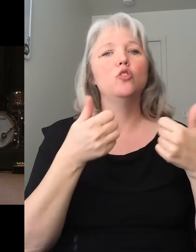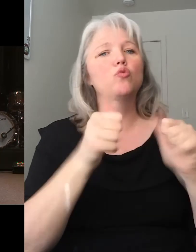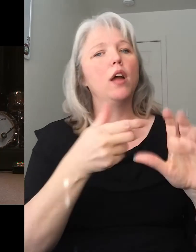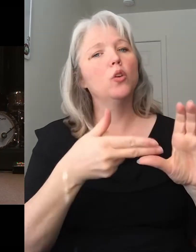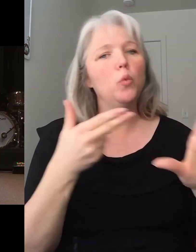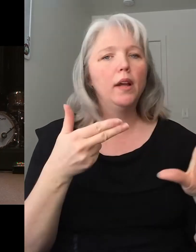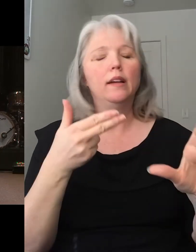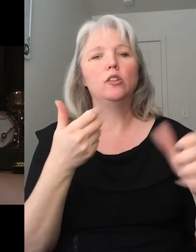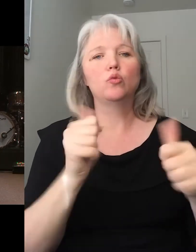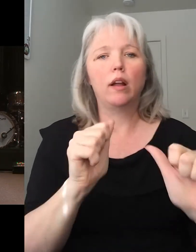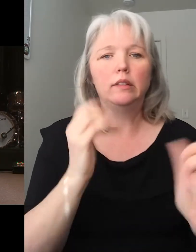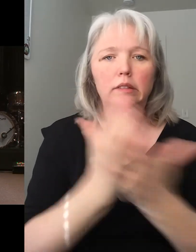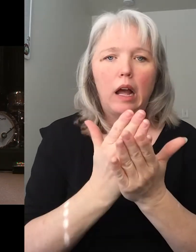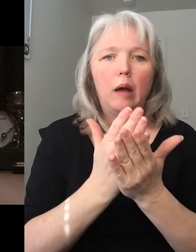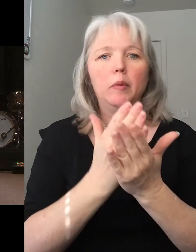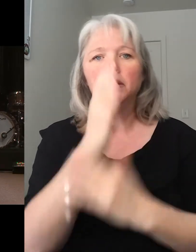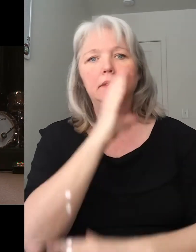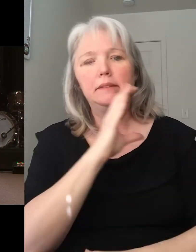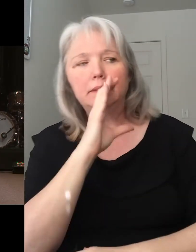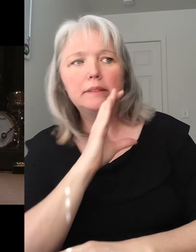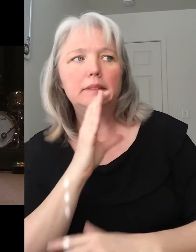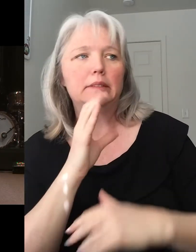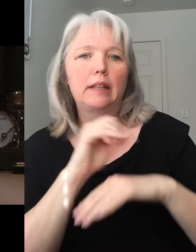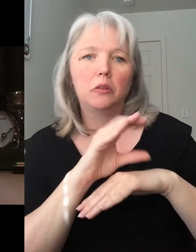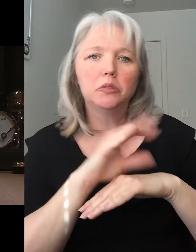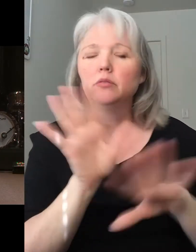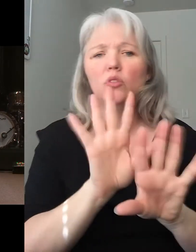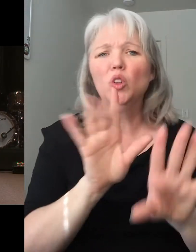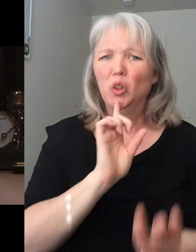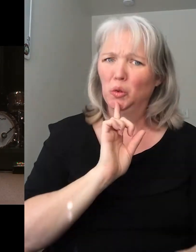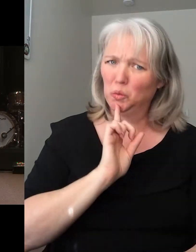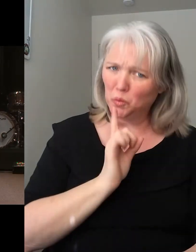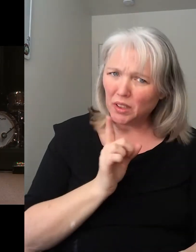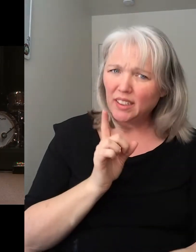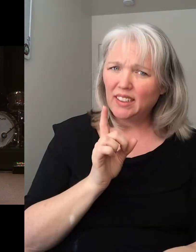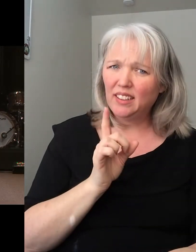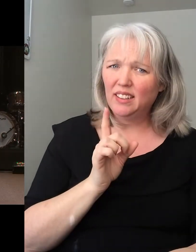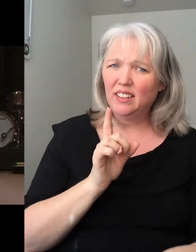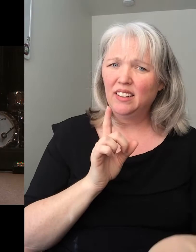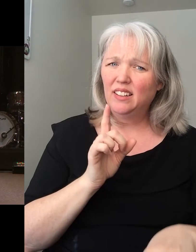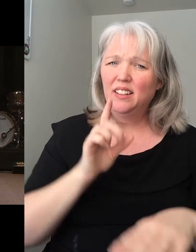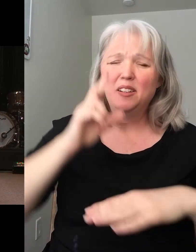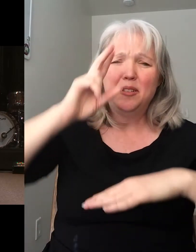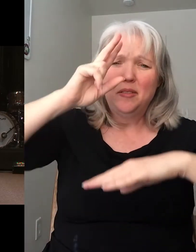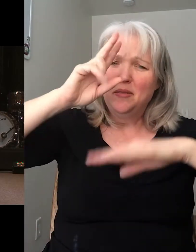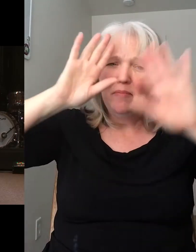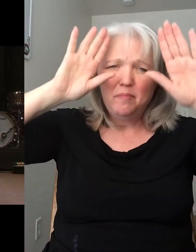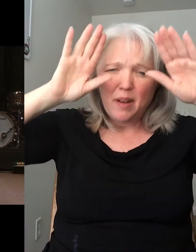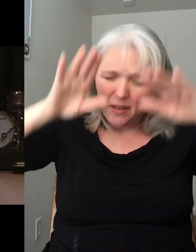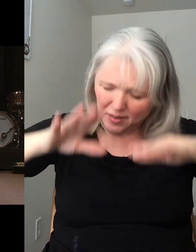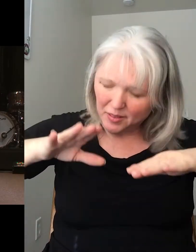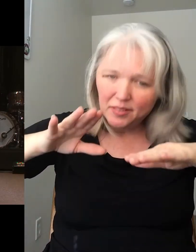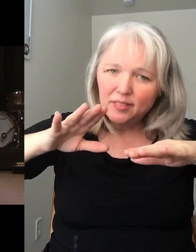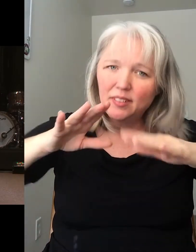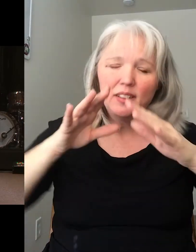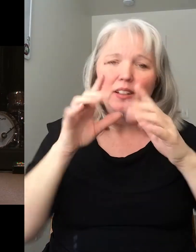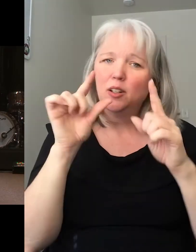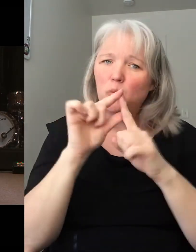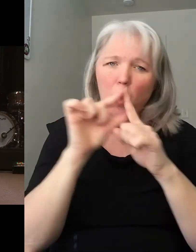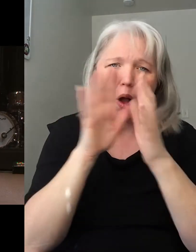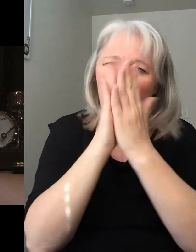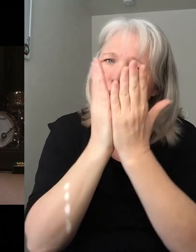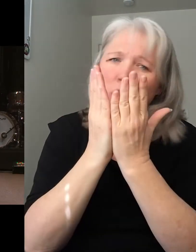trying to quit or trying to stop or seeking some time, have you really gotten on your face in the Word of